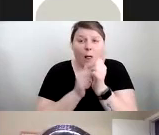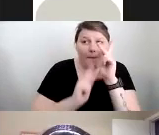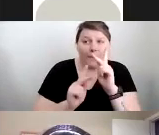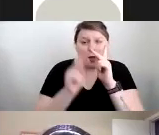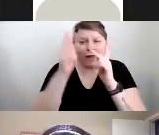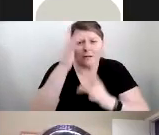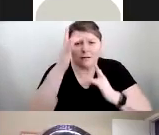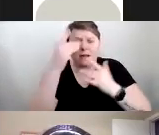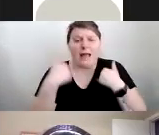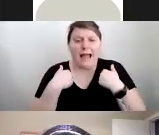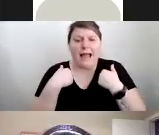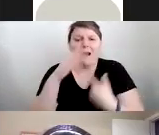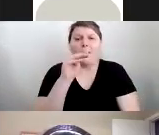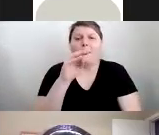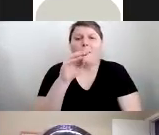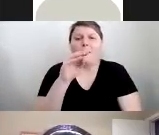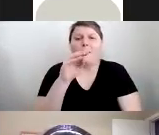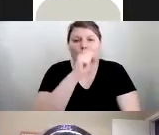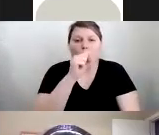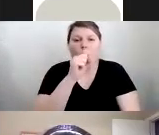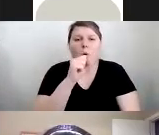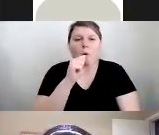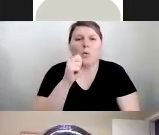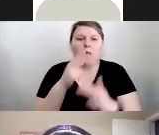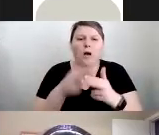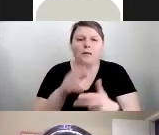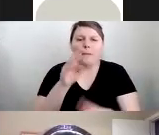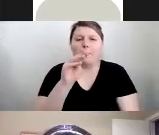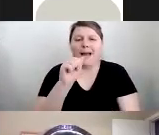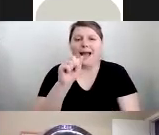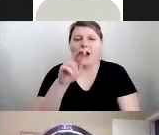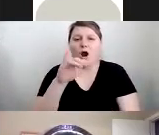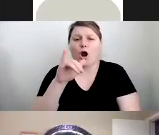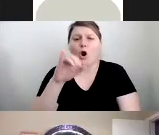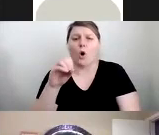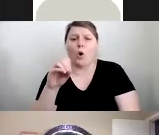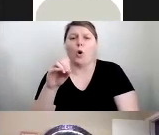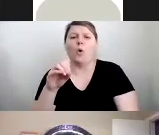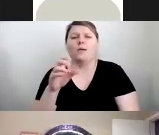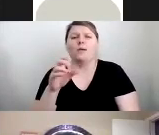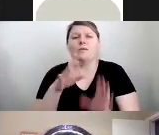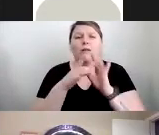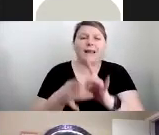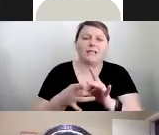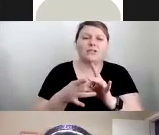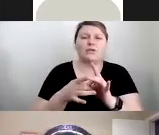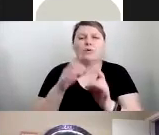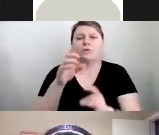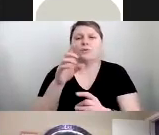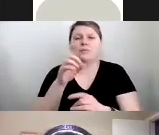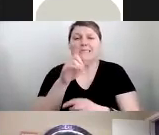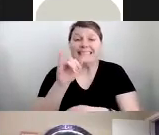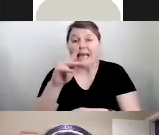certain mosquito-borne virus called Myaro virus. It's somewhat related to dengue or chikungunya or